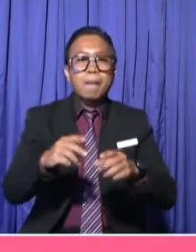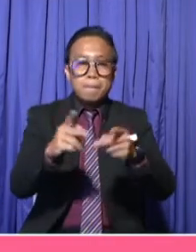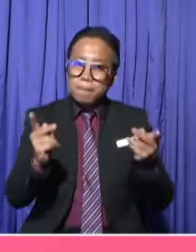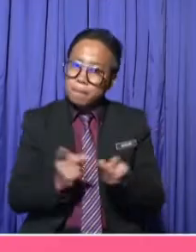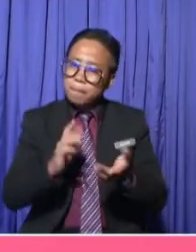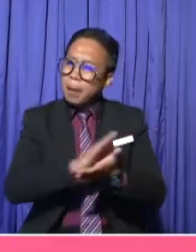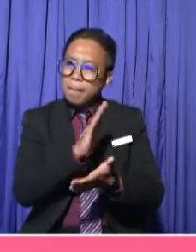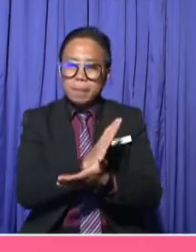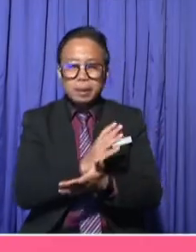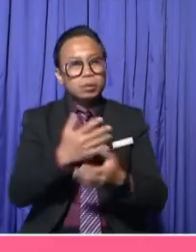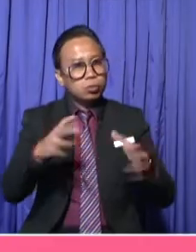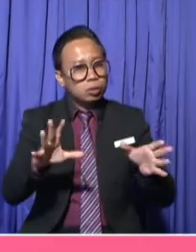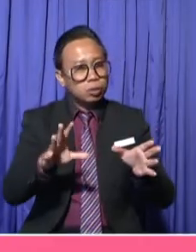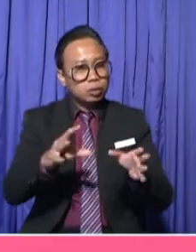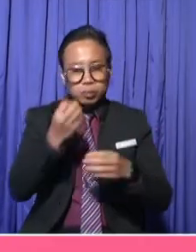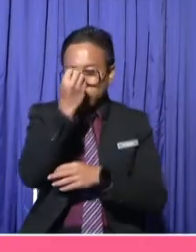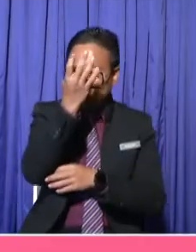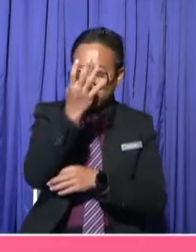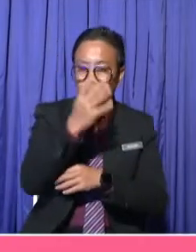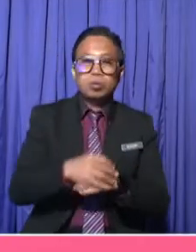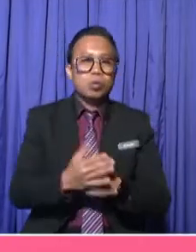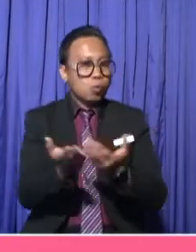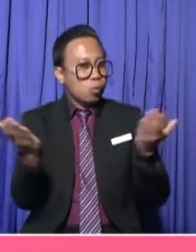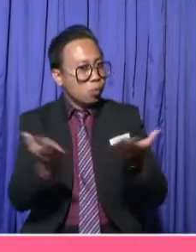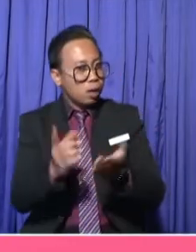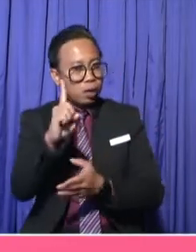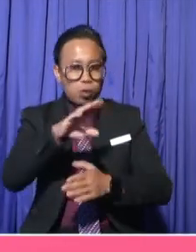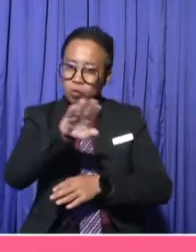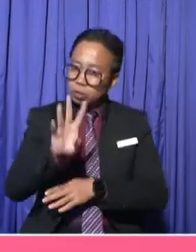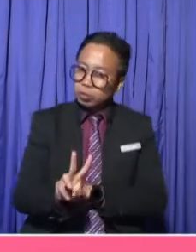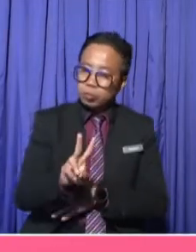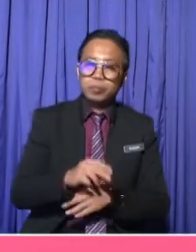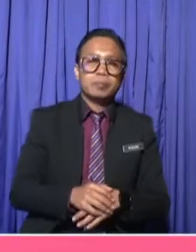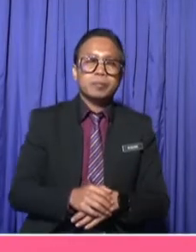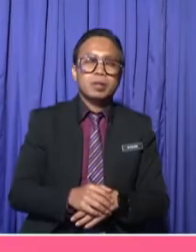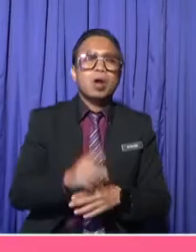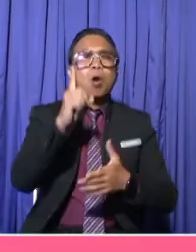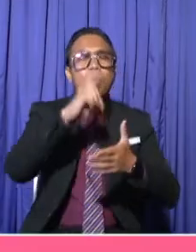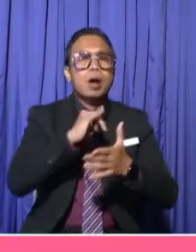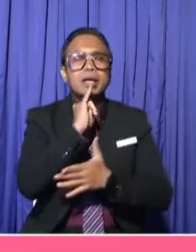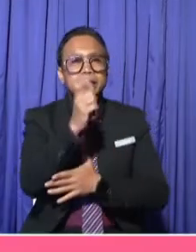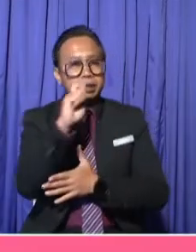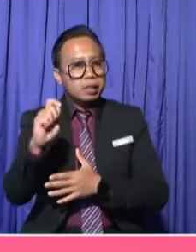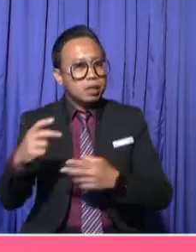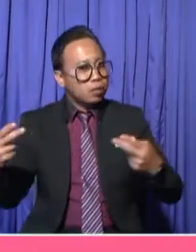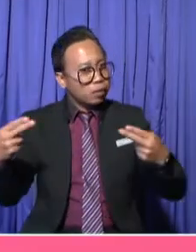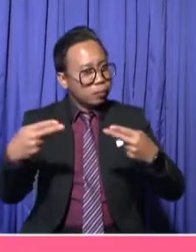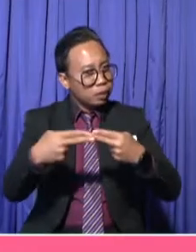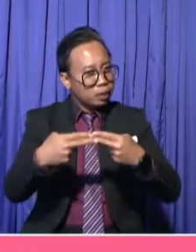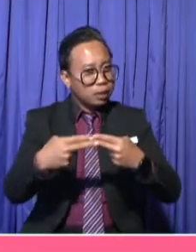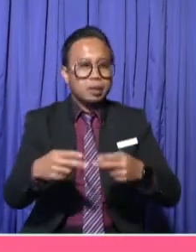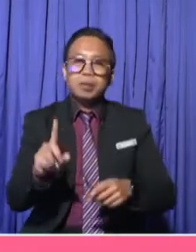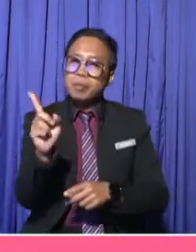been introduced to 1 over 2. So, what is the relation